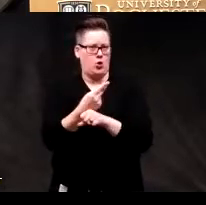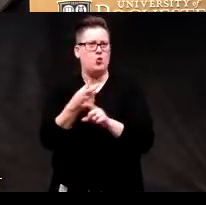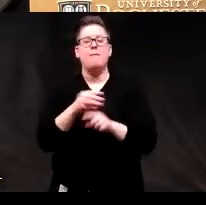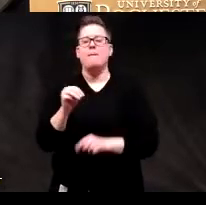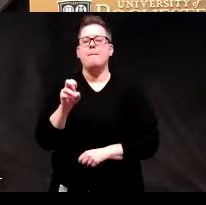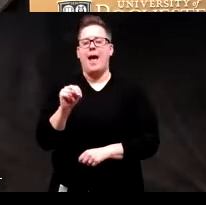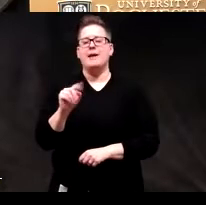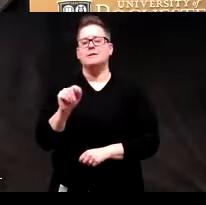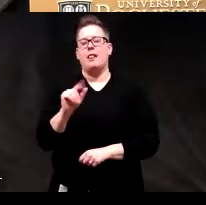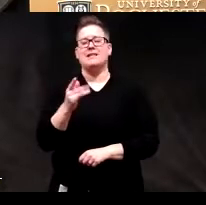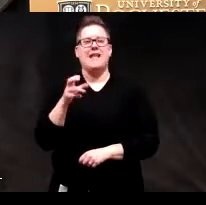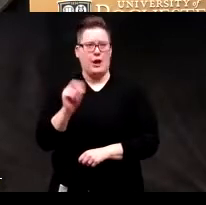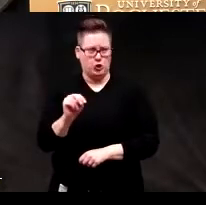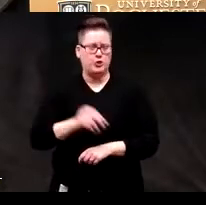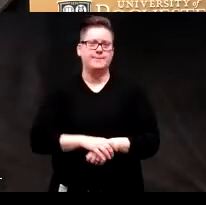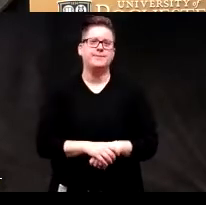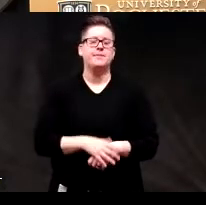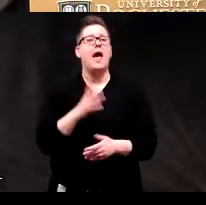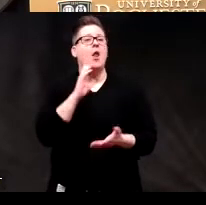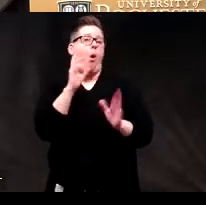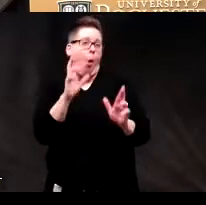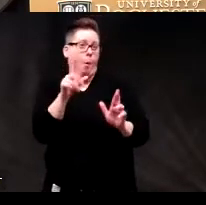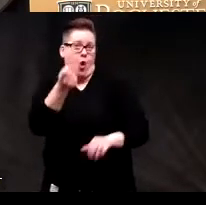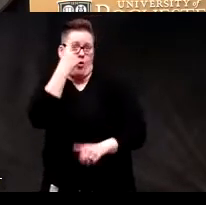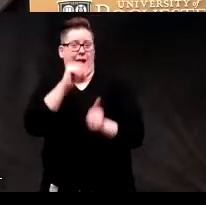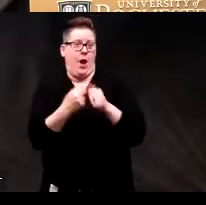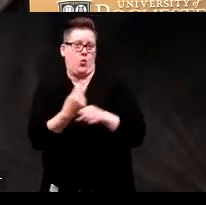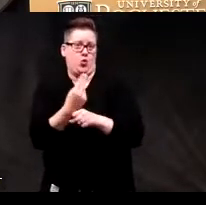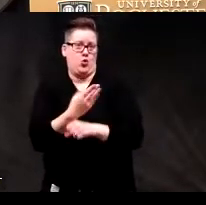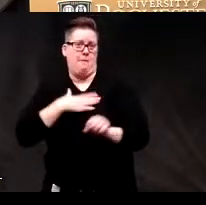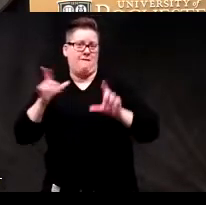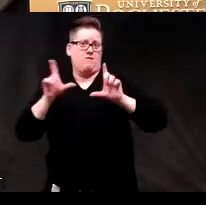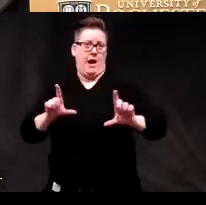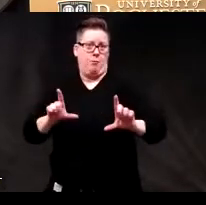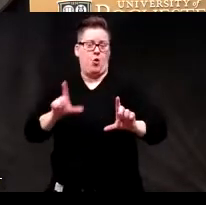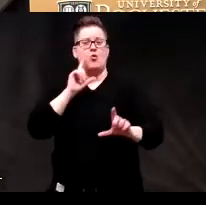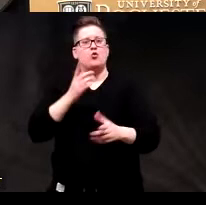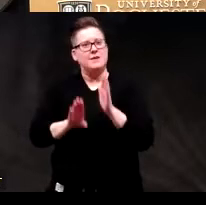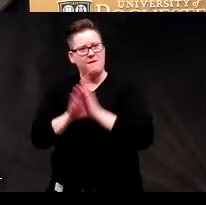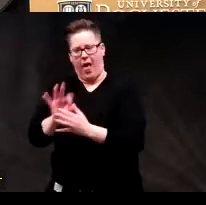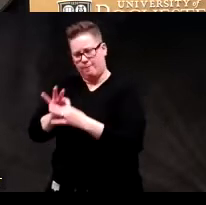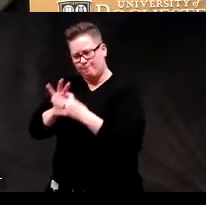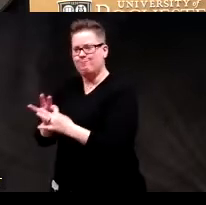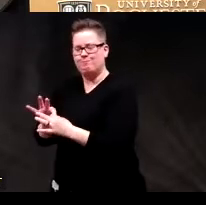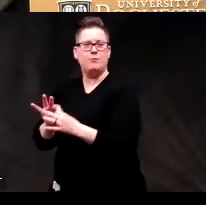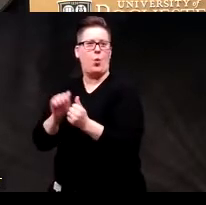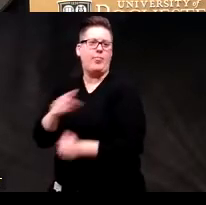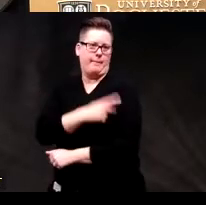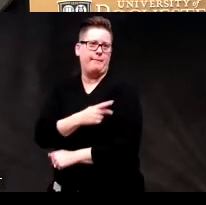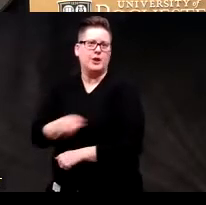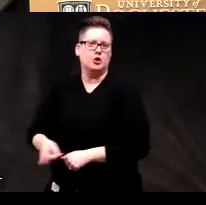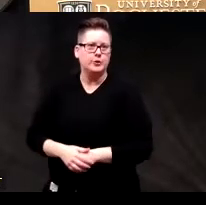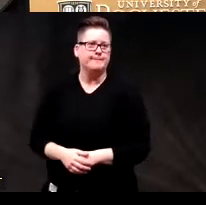to, and then understand how you can use this framework to promote developing a stronger therapeutic alliance with your